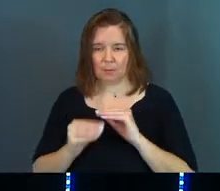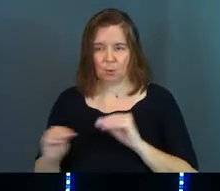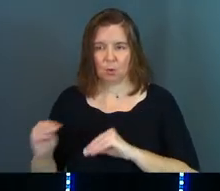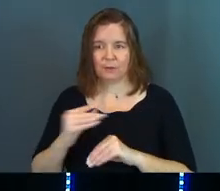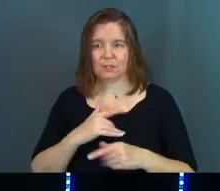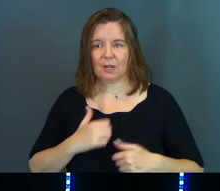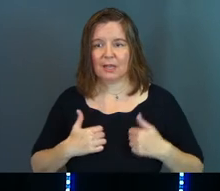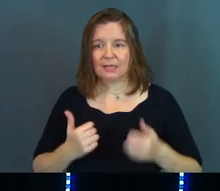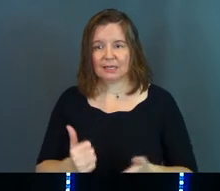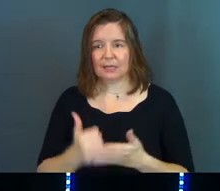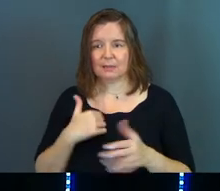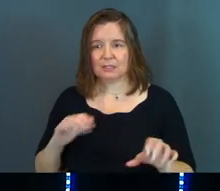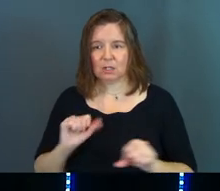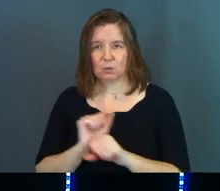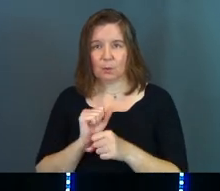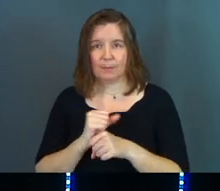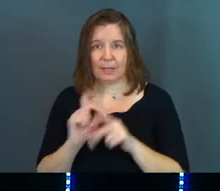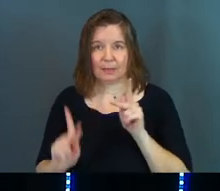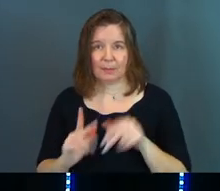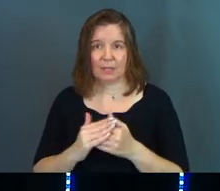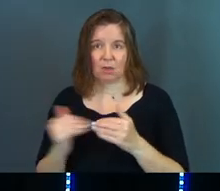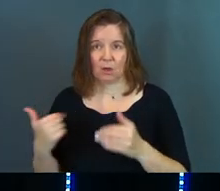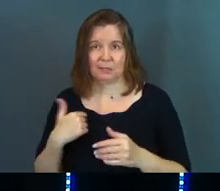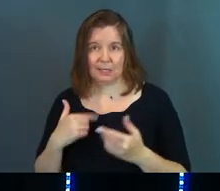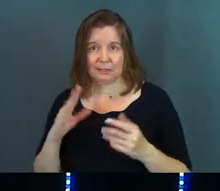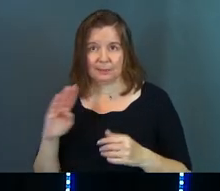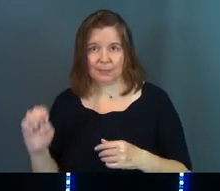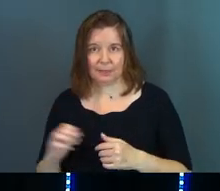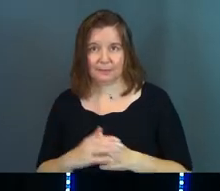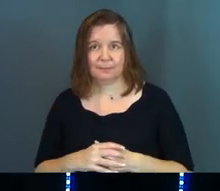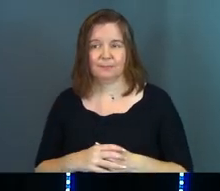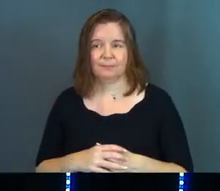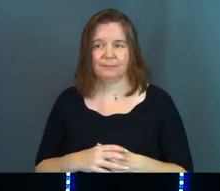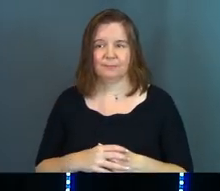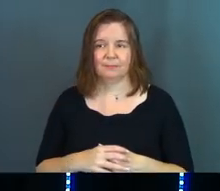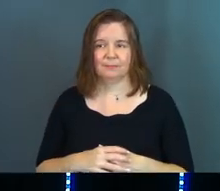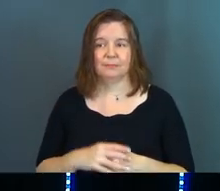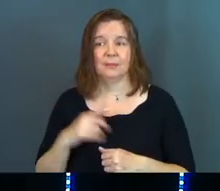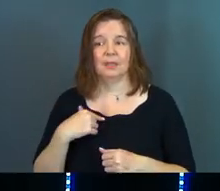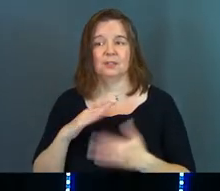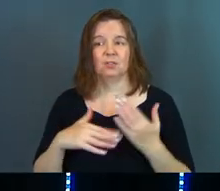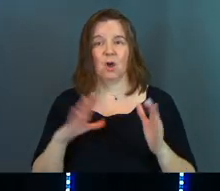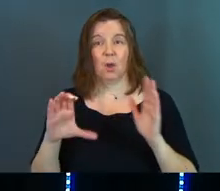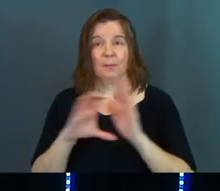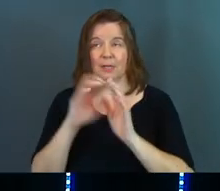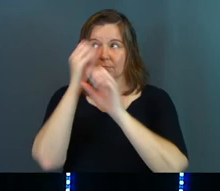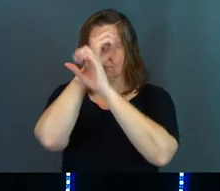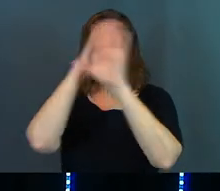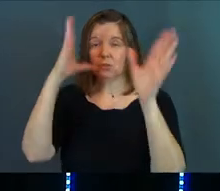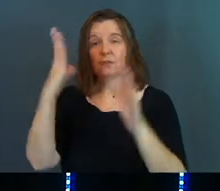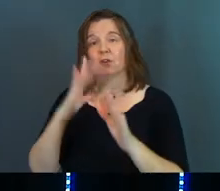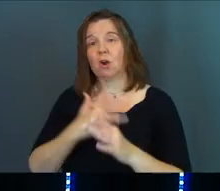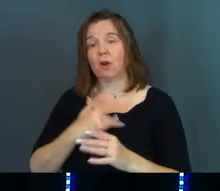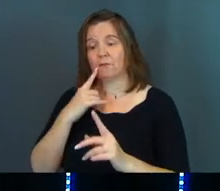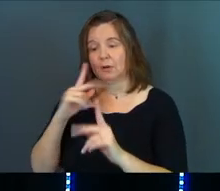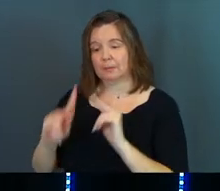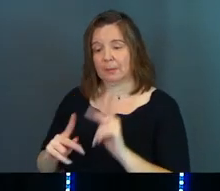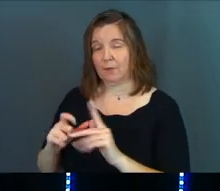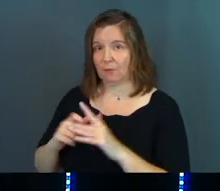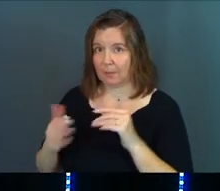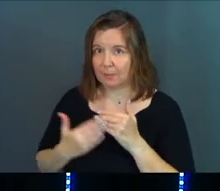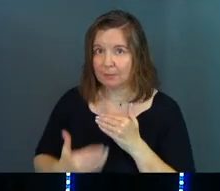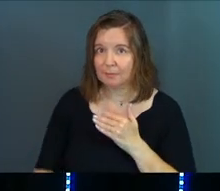helps us. He does the work to make us the people he has called us to be. And again, this is all picture of God's heart for his people from the